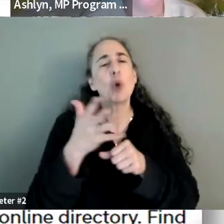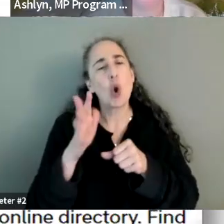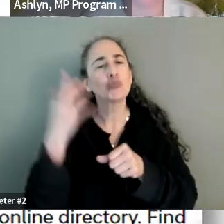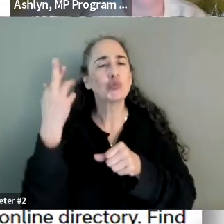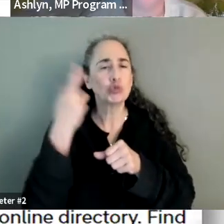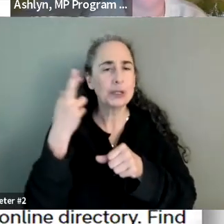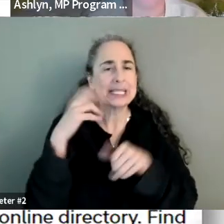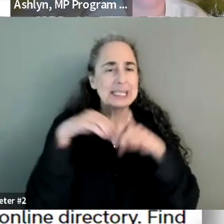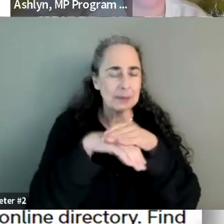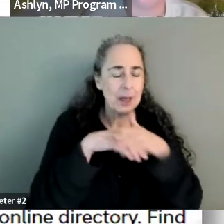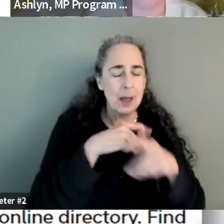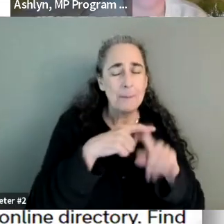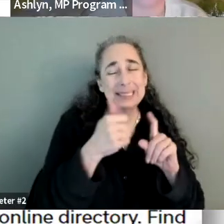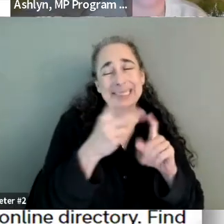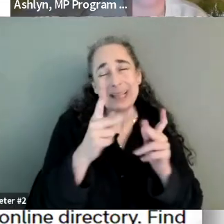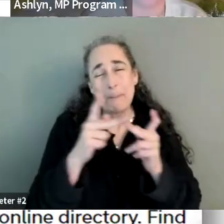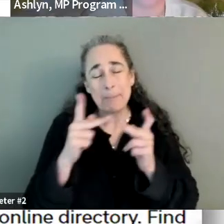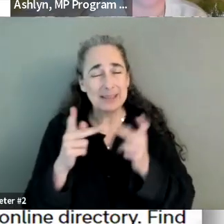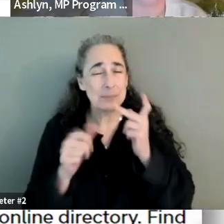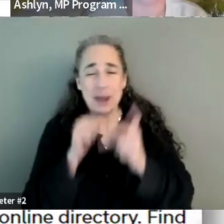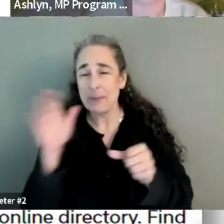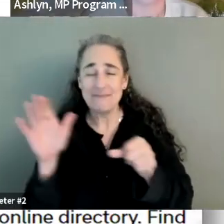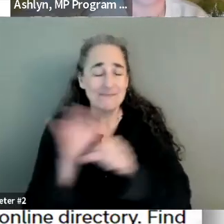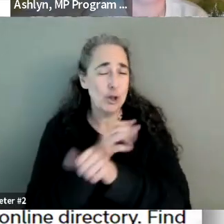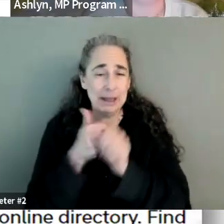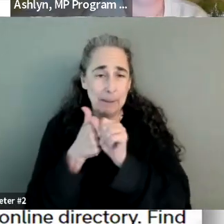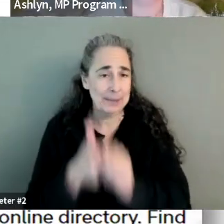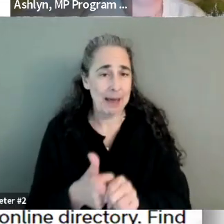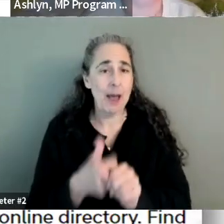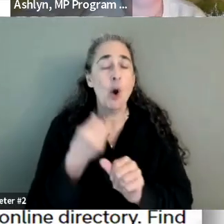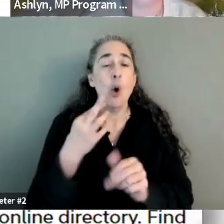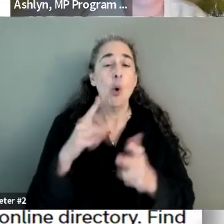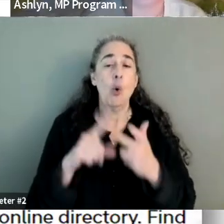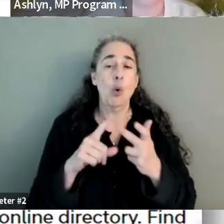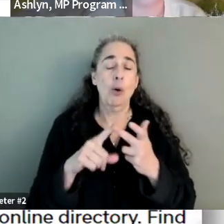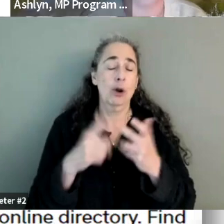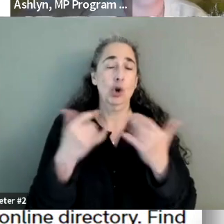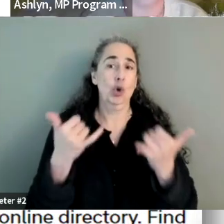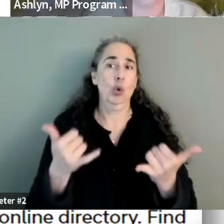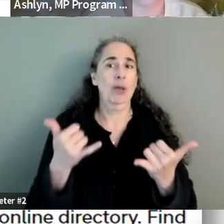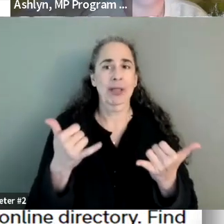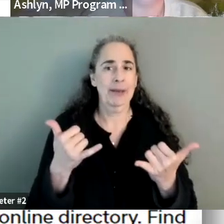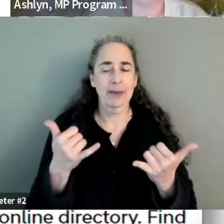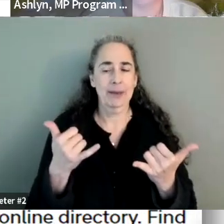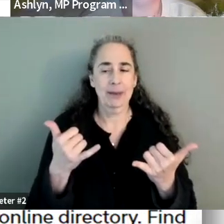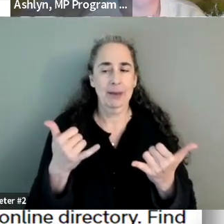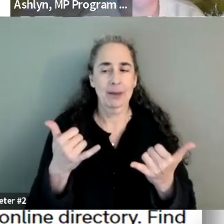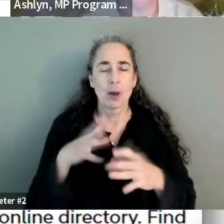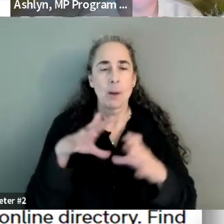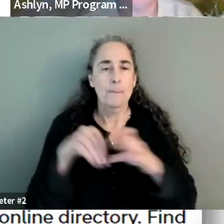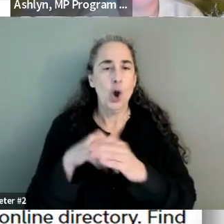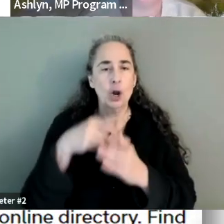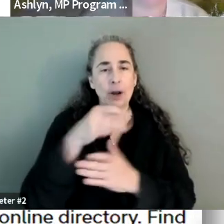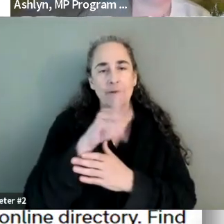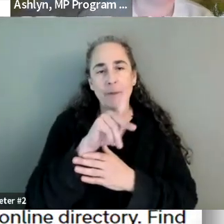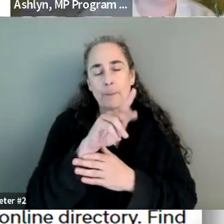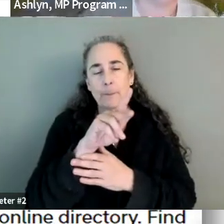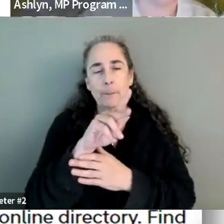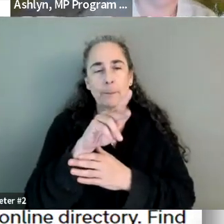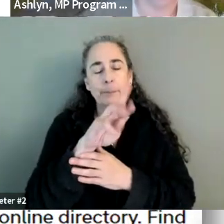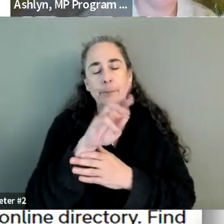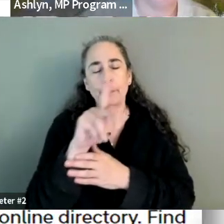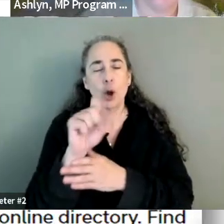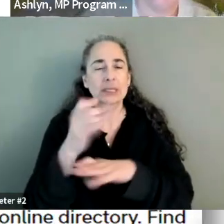though some spots may not fully comply or are currently part of the parks improvement